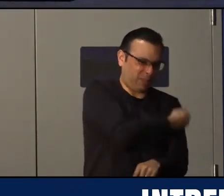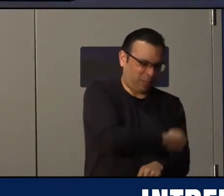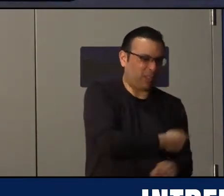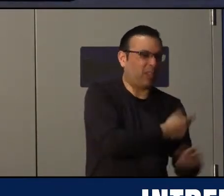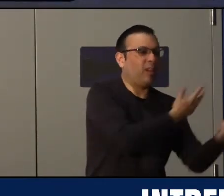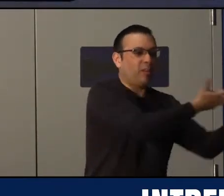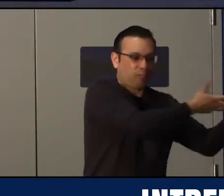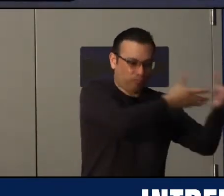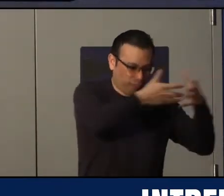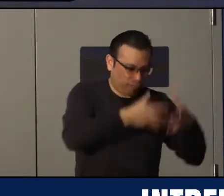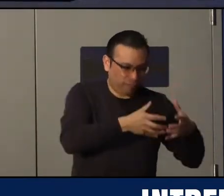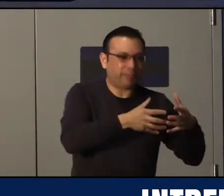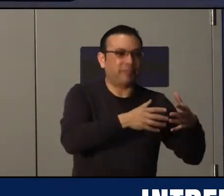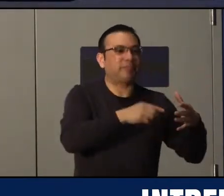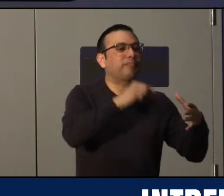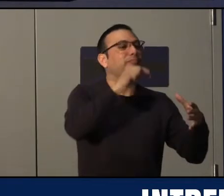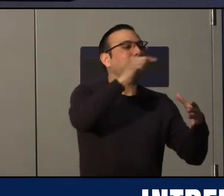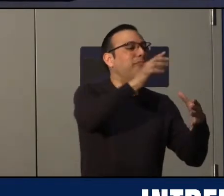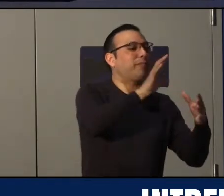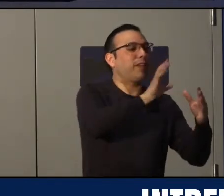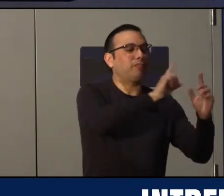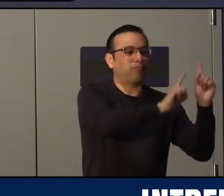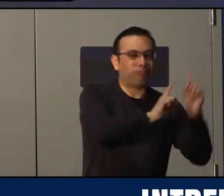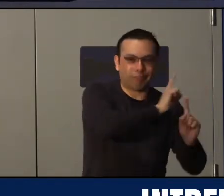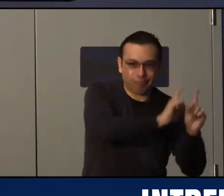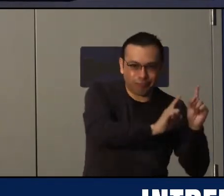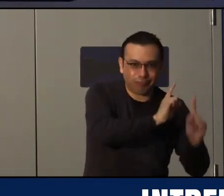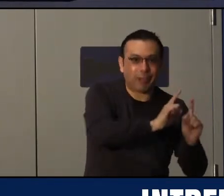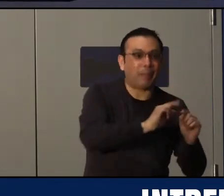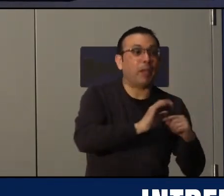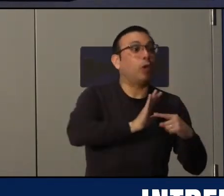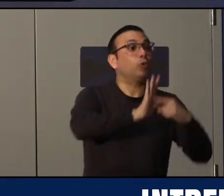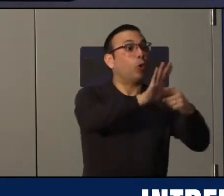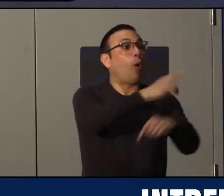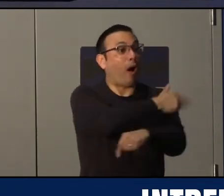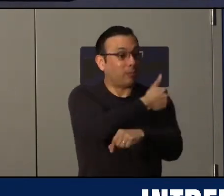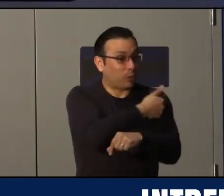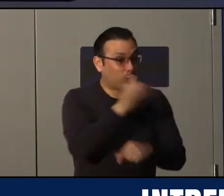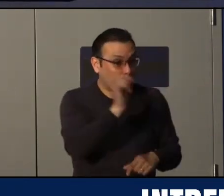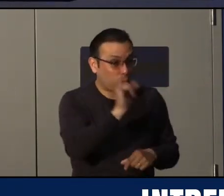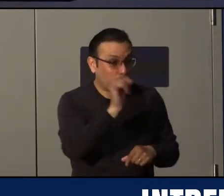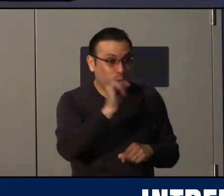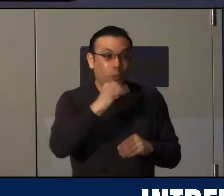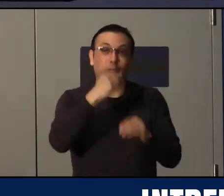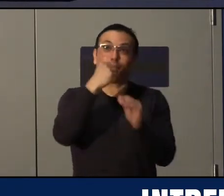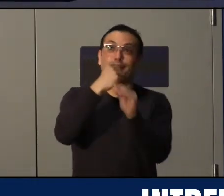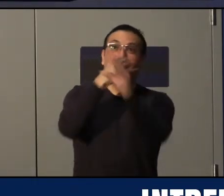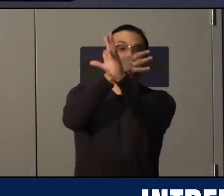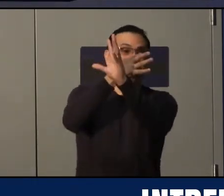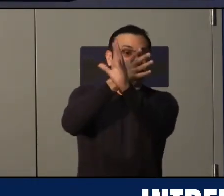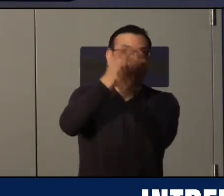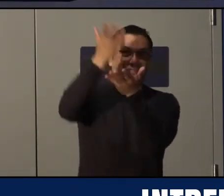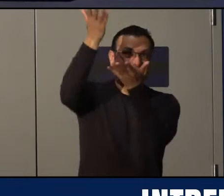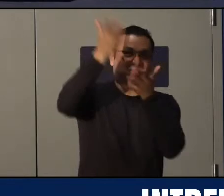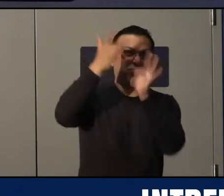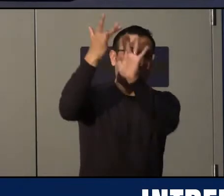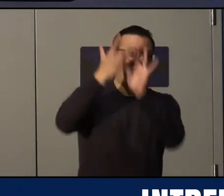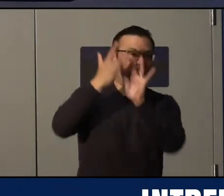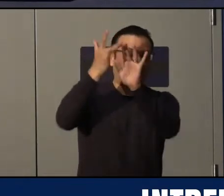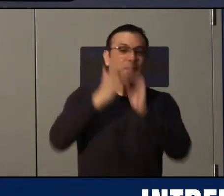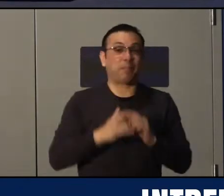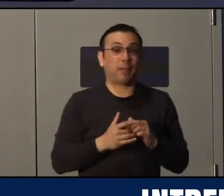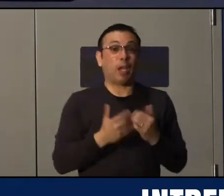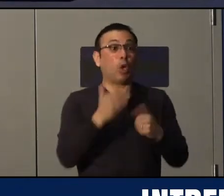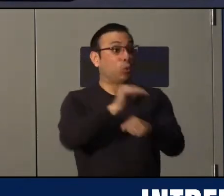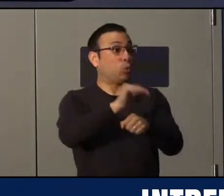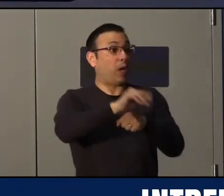mission controls around the world, and then piped it into the hospitals and stuff. And then we've just kind of progressed from there. The suit that you see here